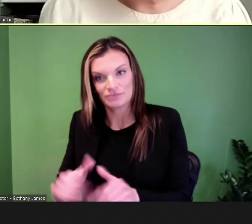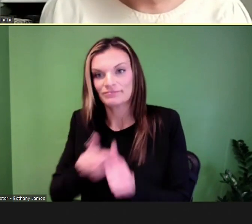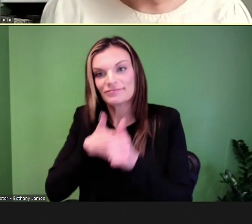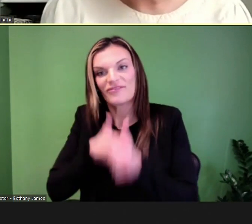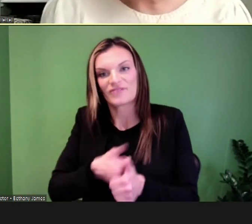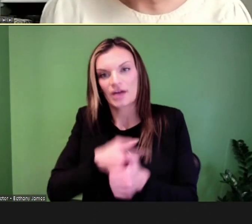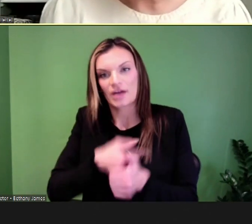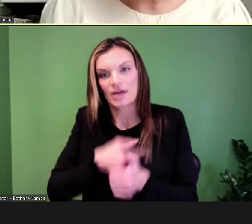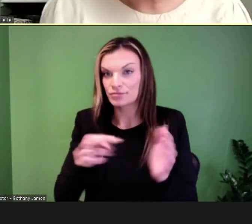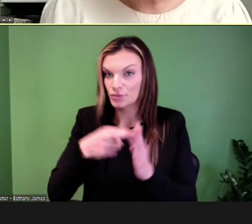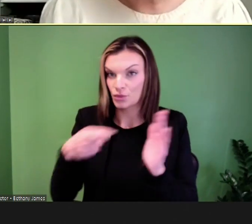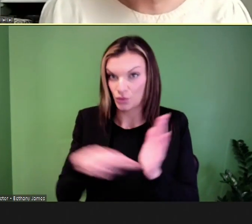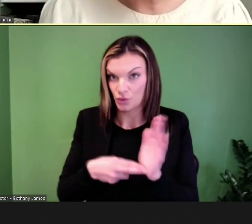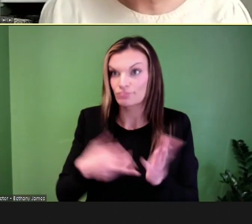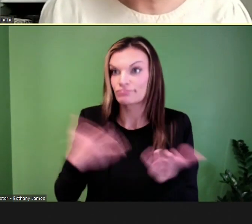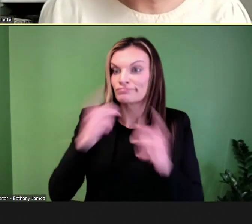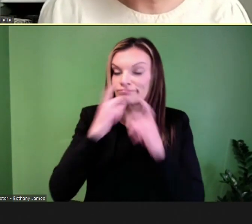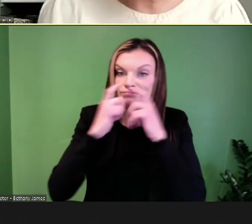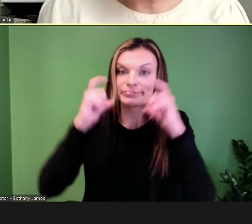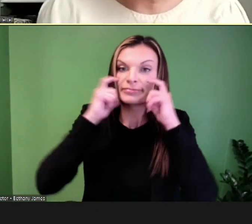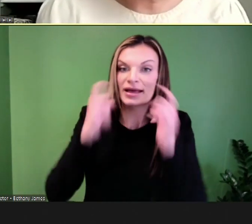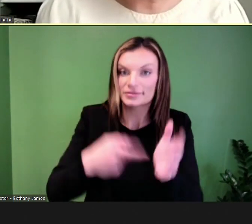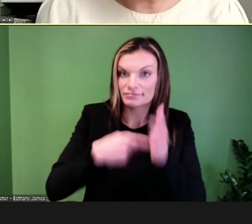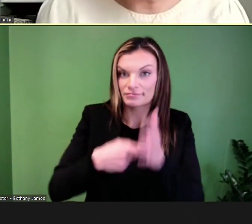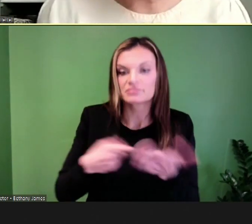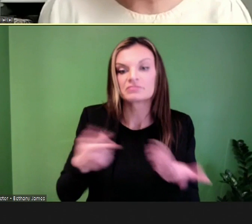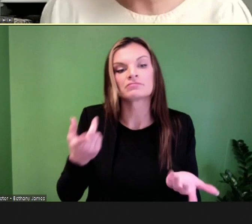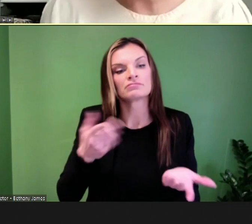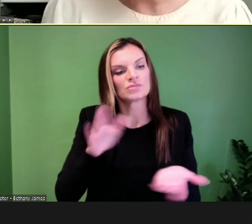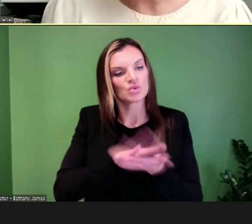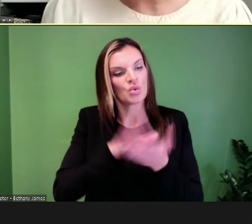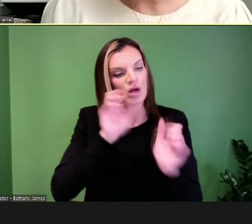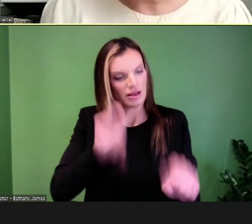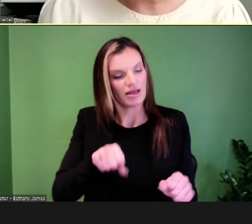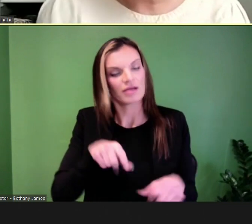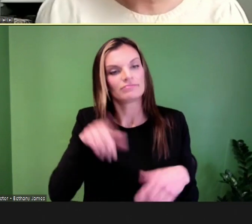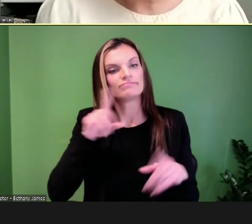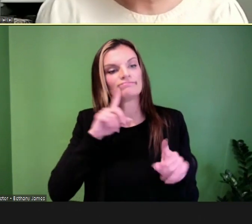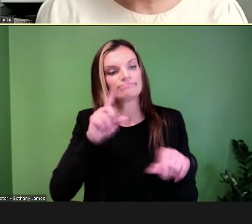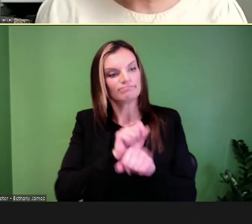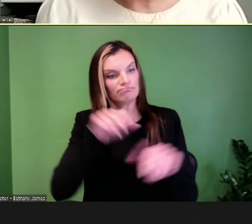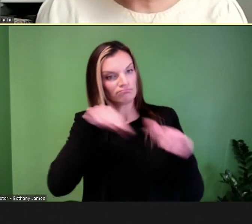have been laid out, then I think schools should safely remain in person if they can.